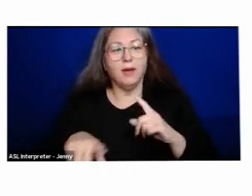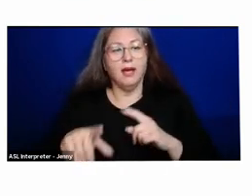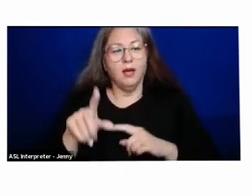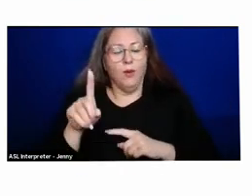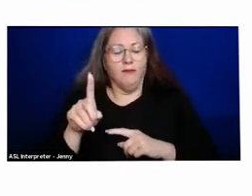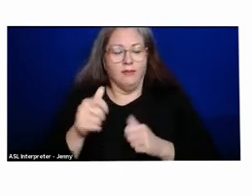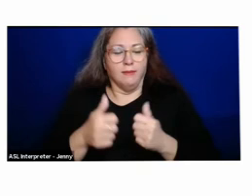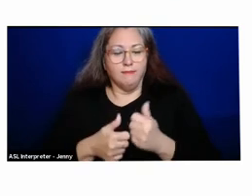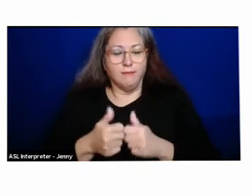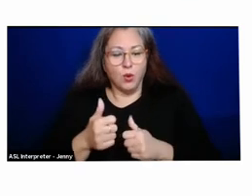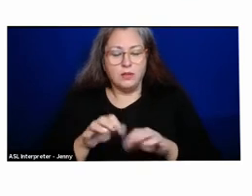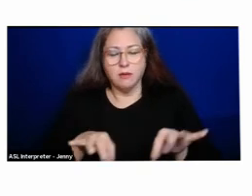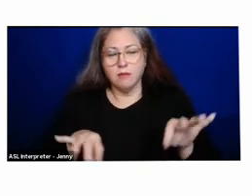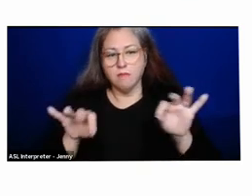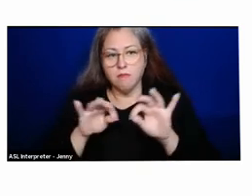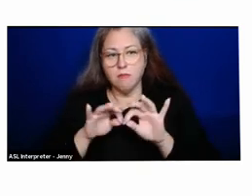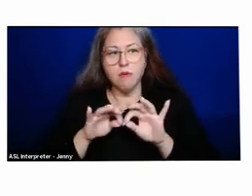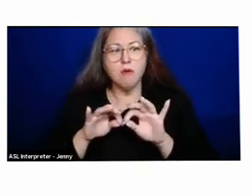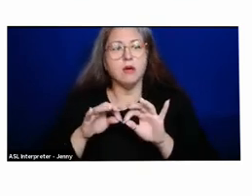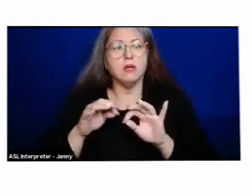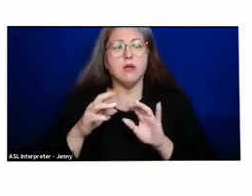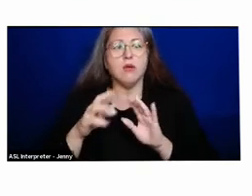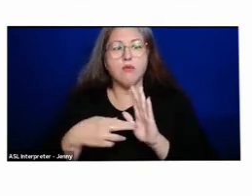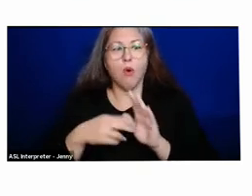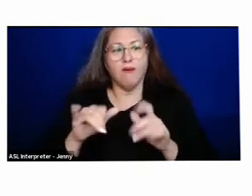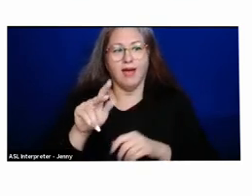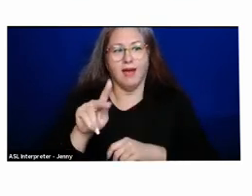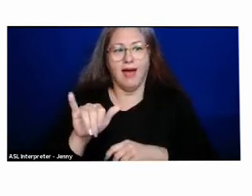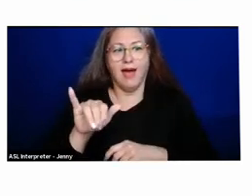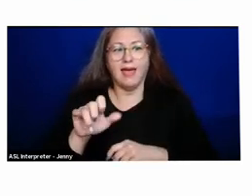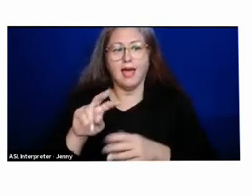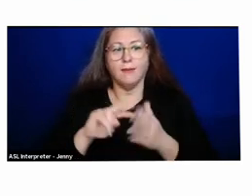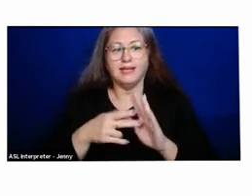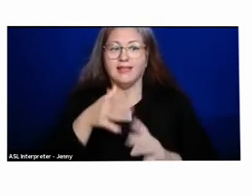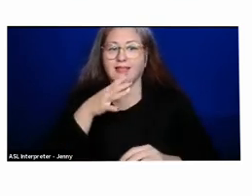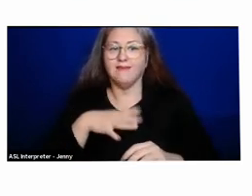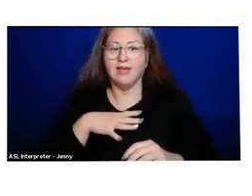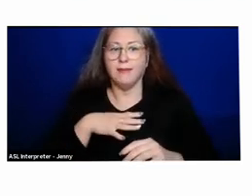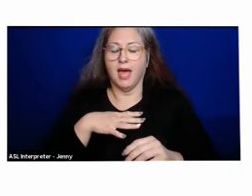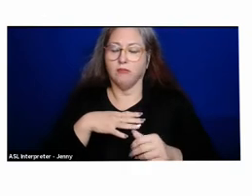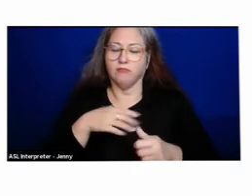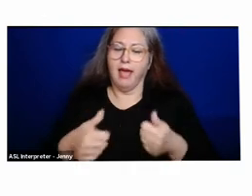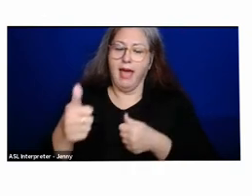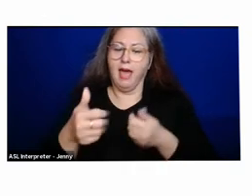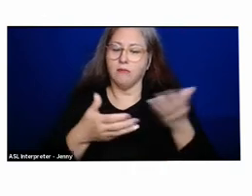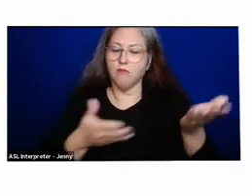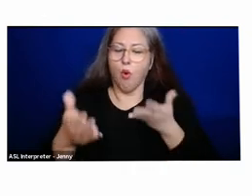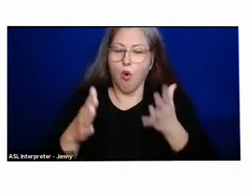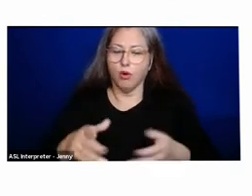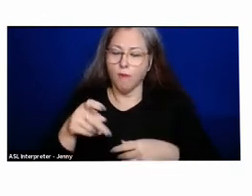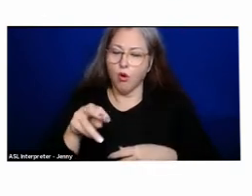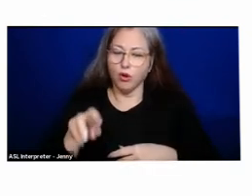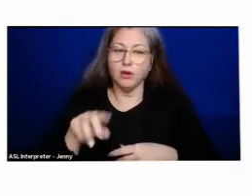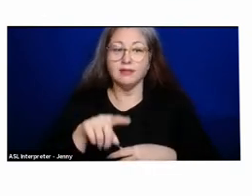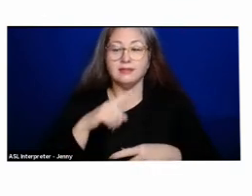One of the most essential roles in Consumanto is that of the Taiye, which means female head porter. Consumanto's Taiye, some